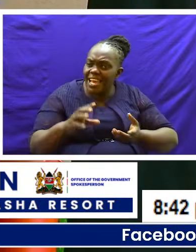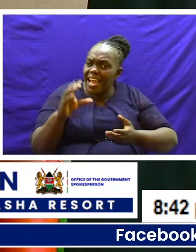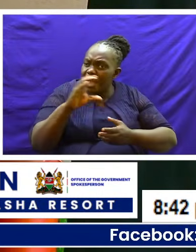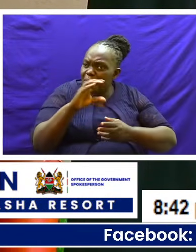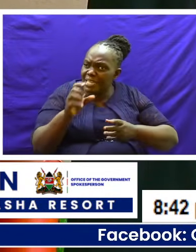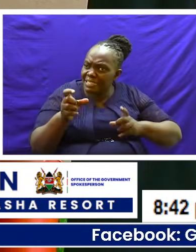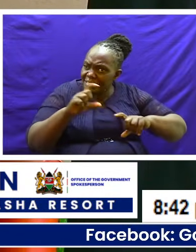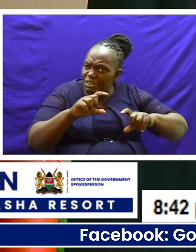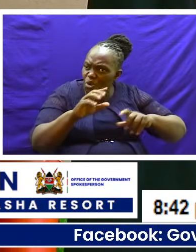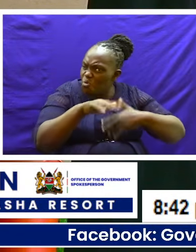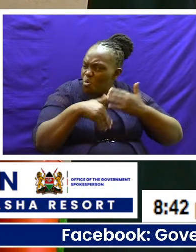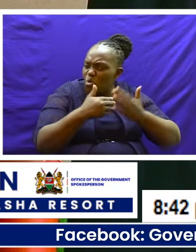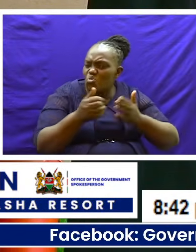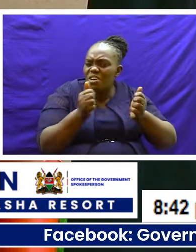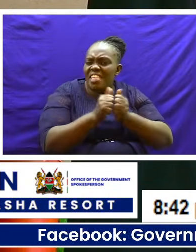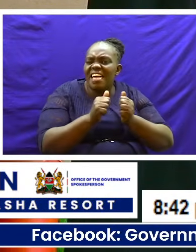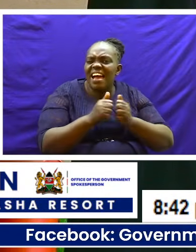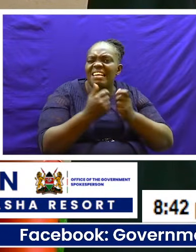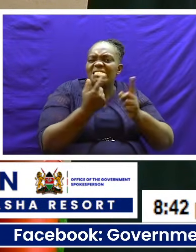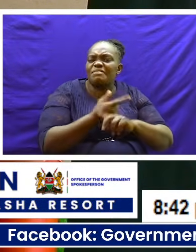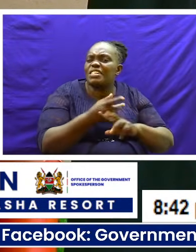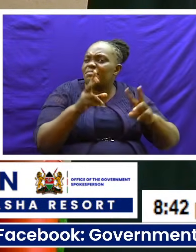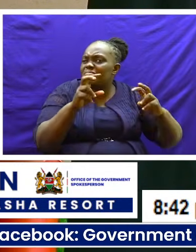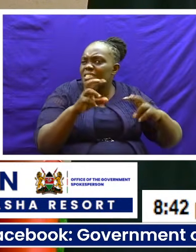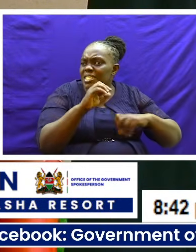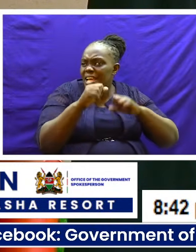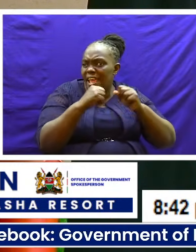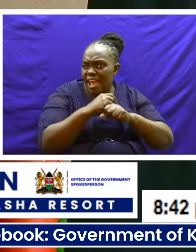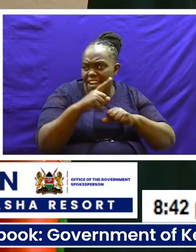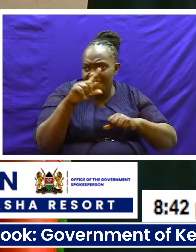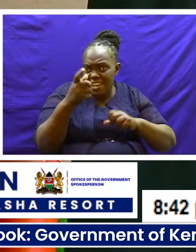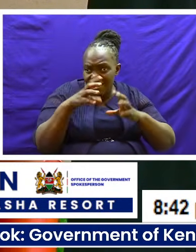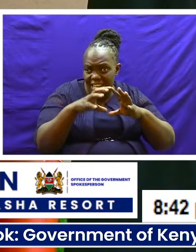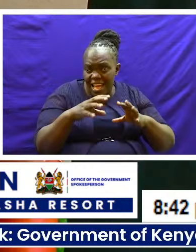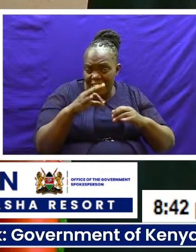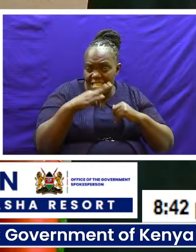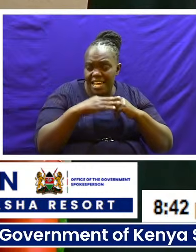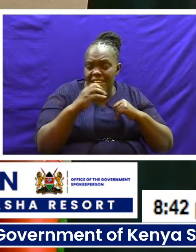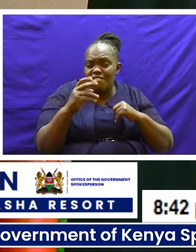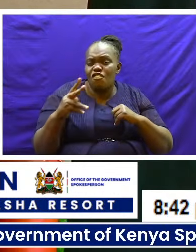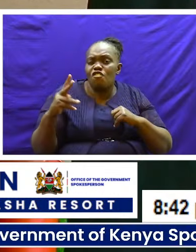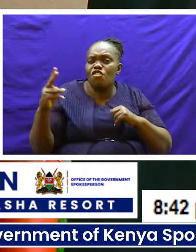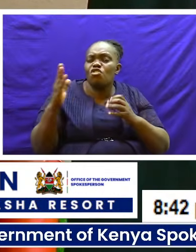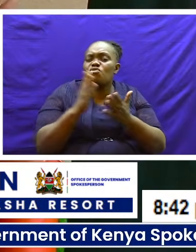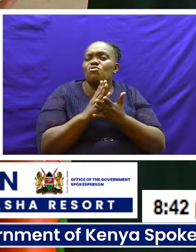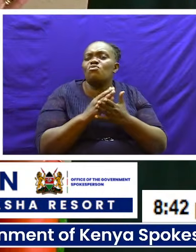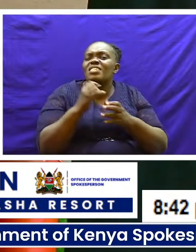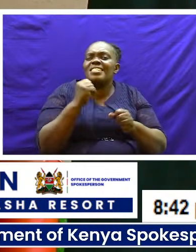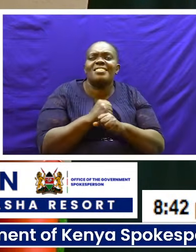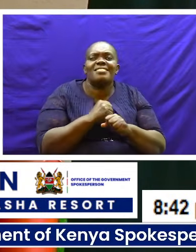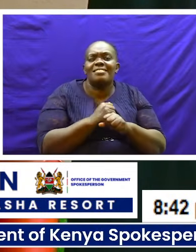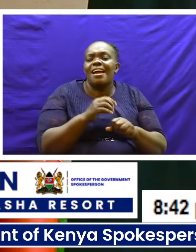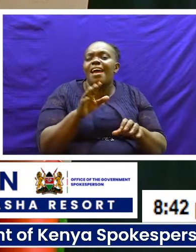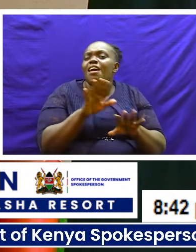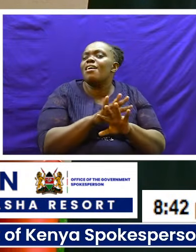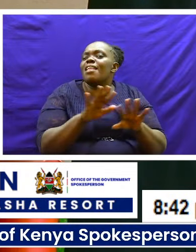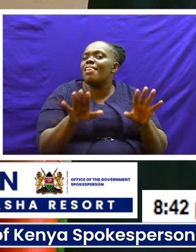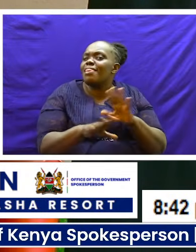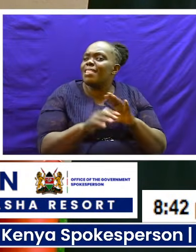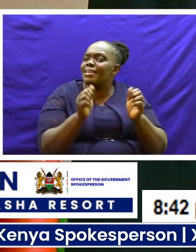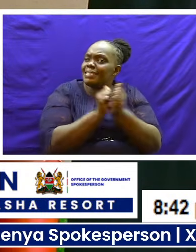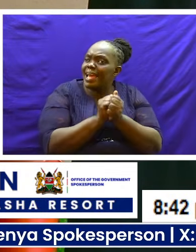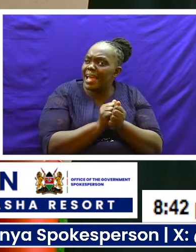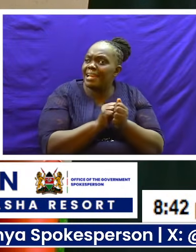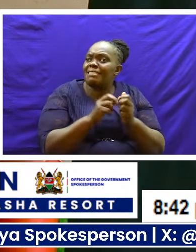chemistry, zote, sindio? In my year, I was in the first class of 844. We basically did 10